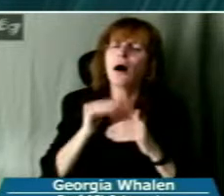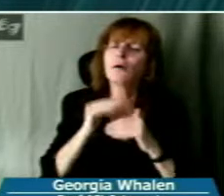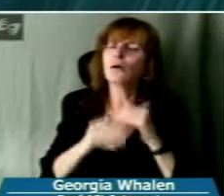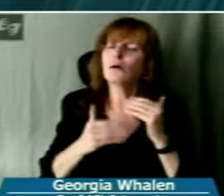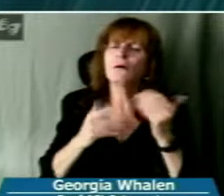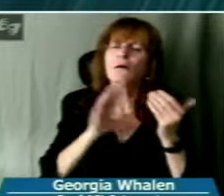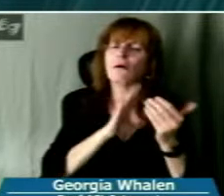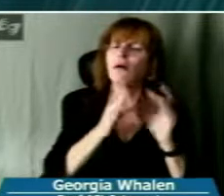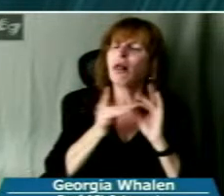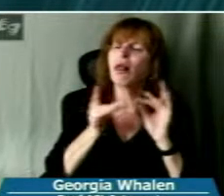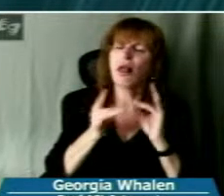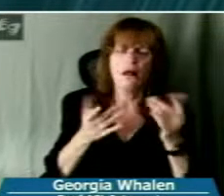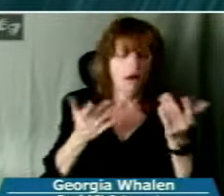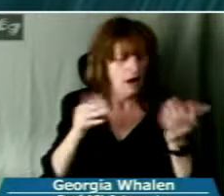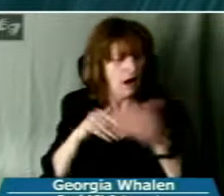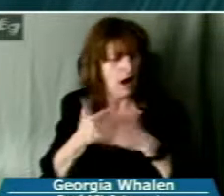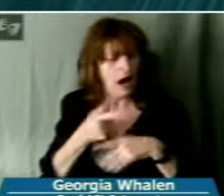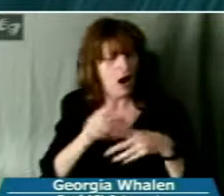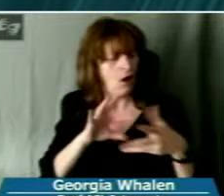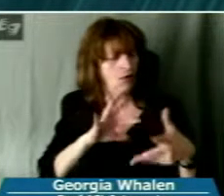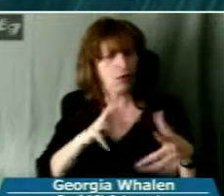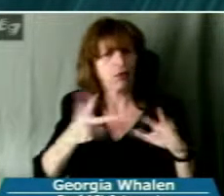able to get as bad as it was?